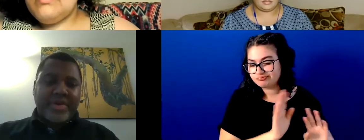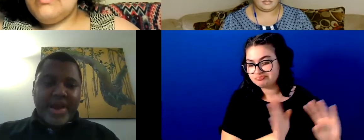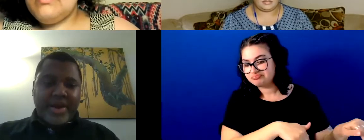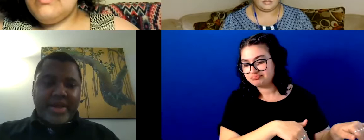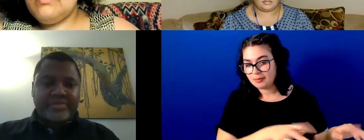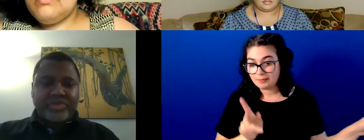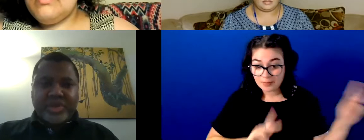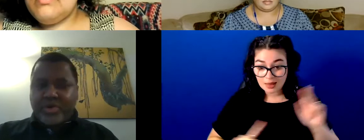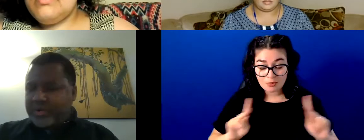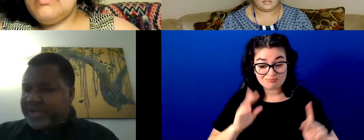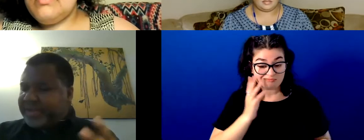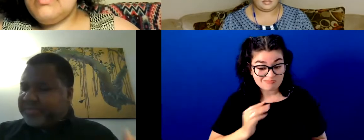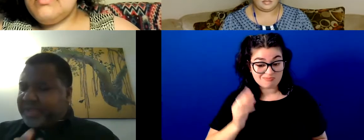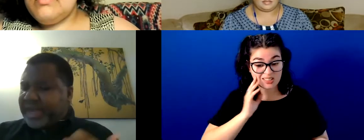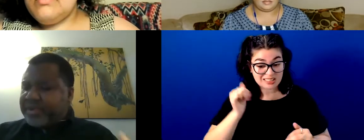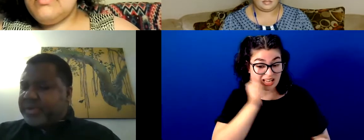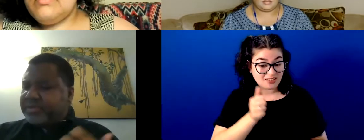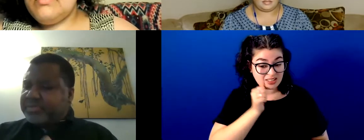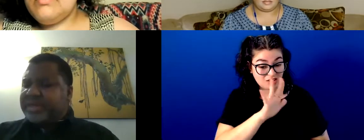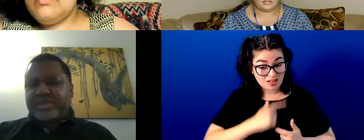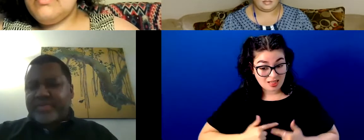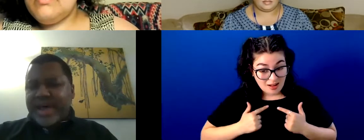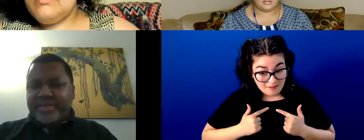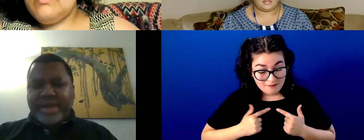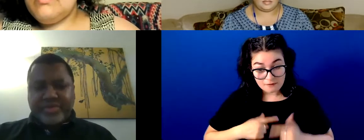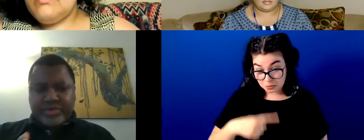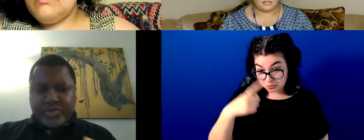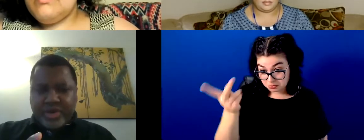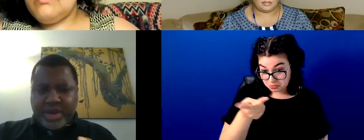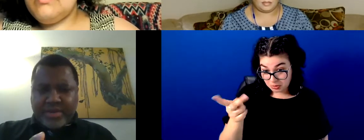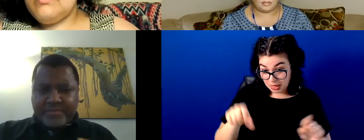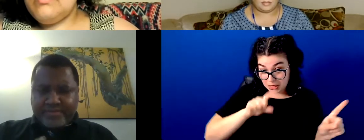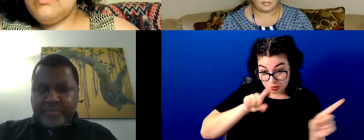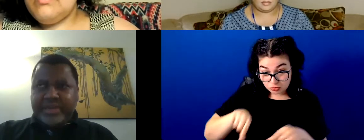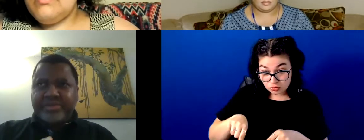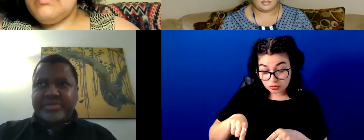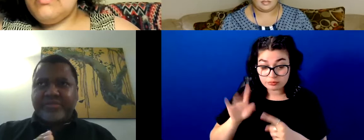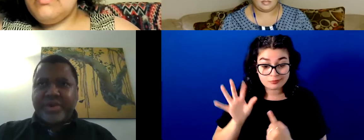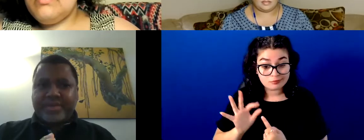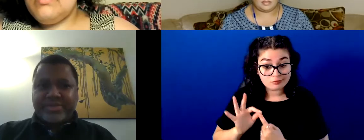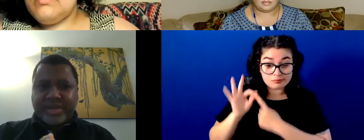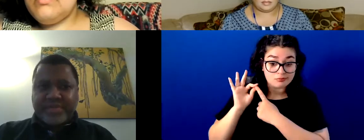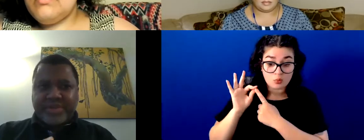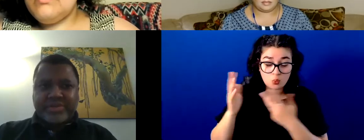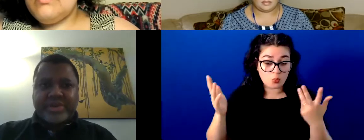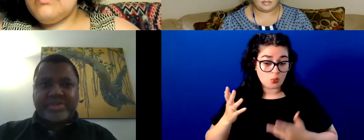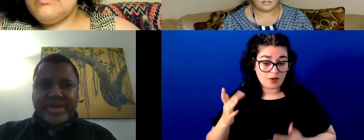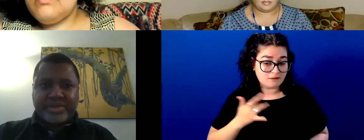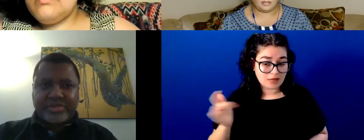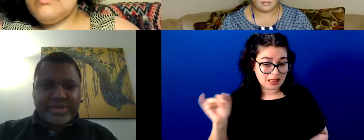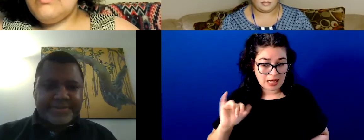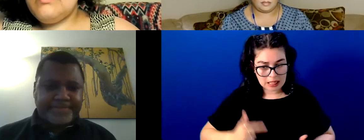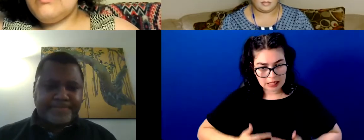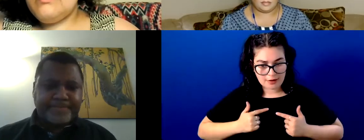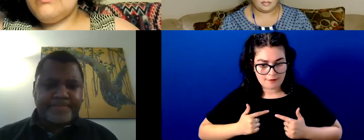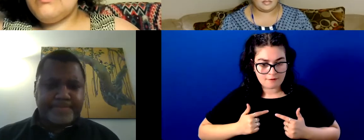in their narratives. And so can you both speak to that, like those unique pieces of what it means to live at those